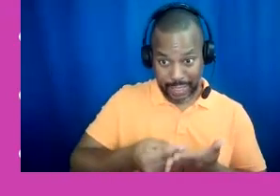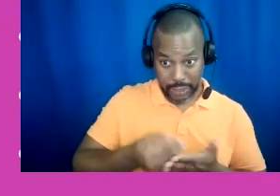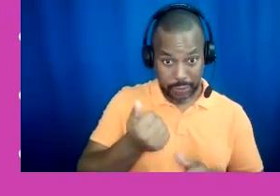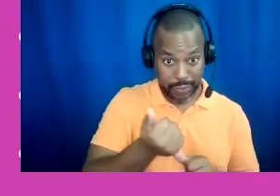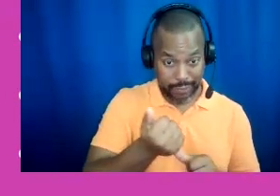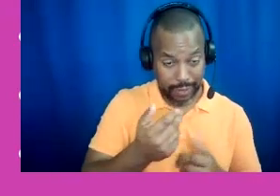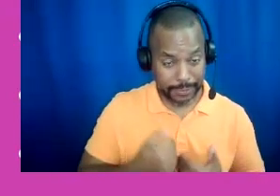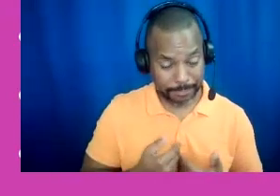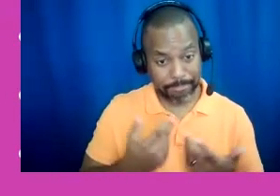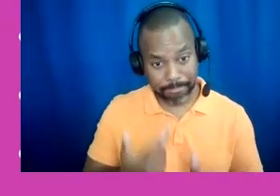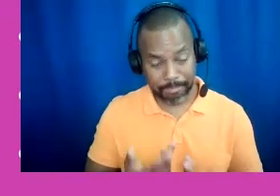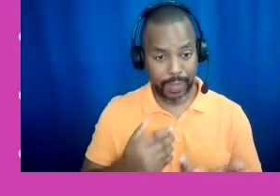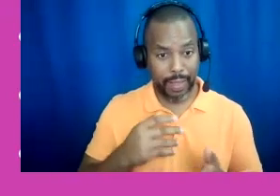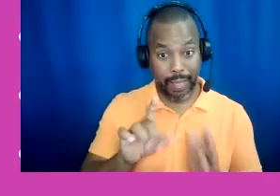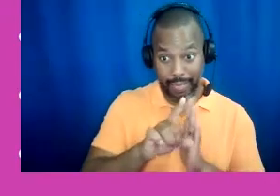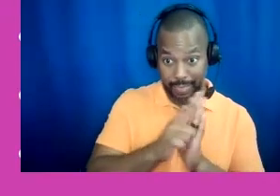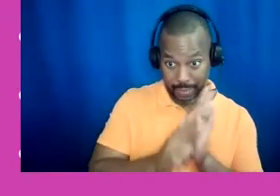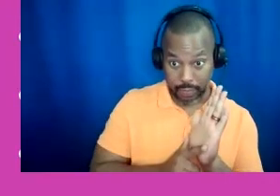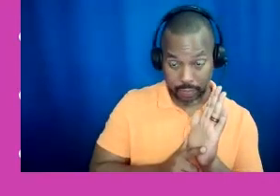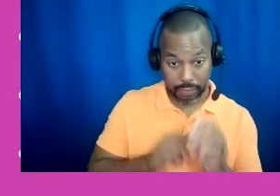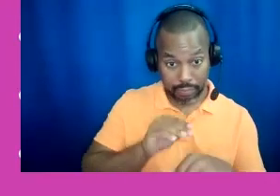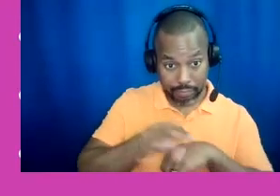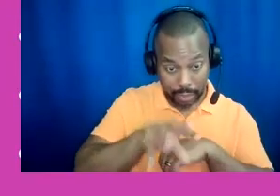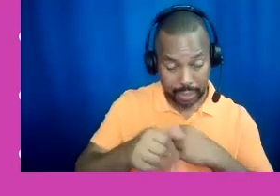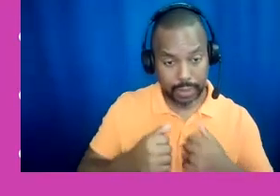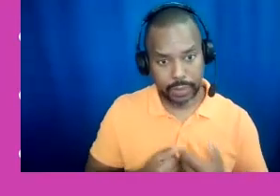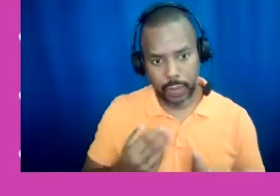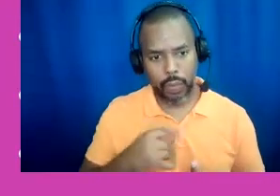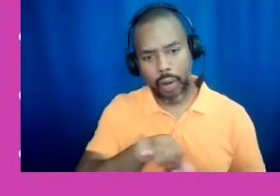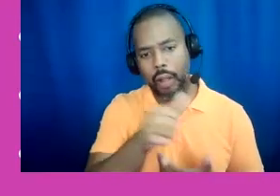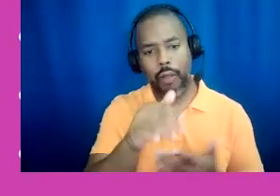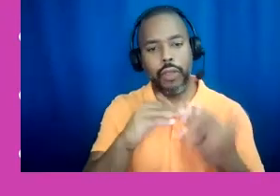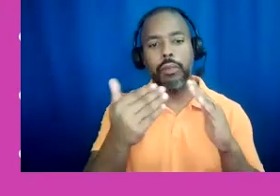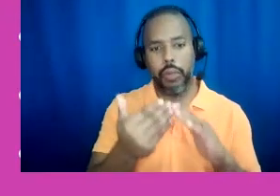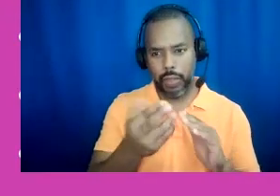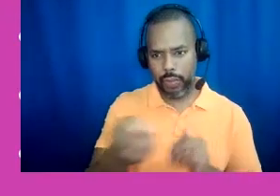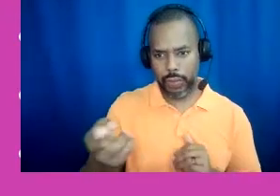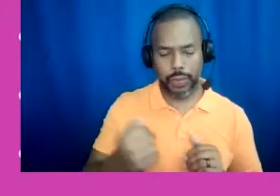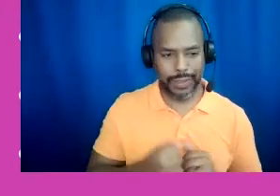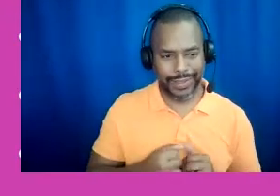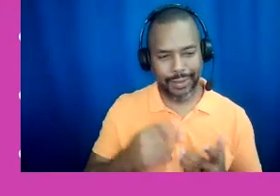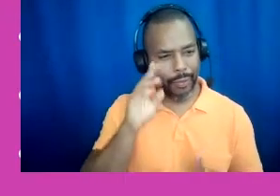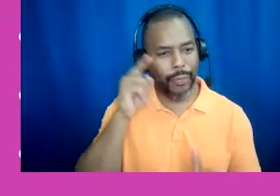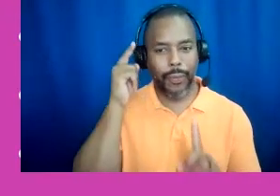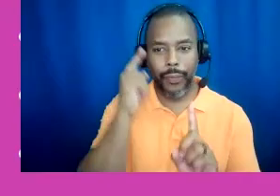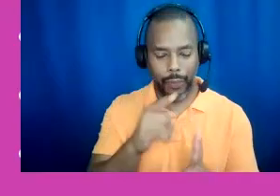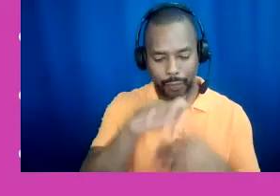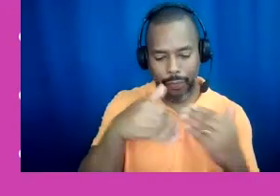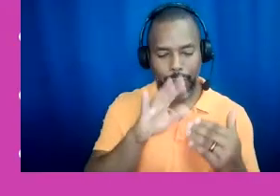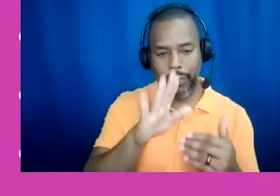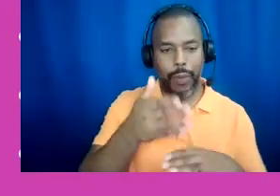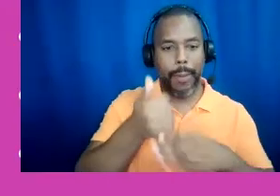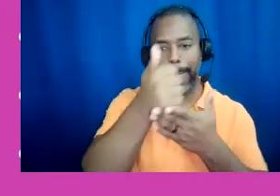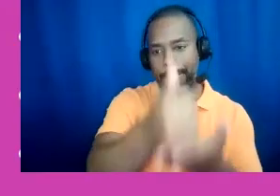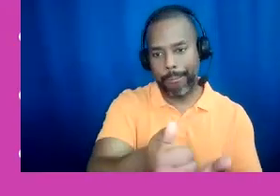legal guidance, and even referrals to community resources. It's all aimed at improving overall well-being and productivity. So you